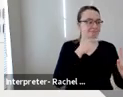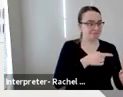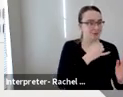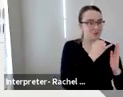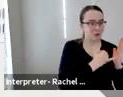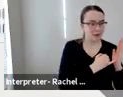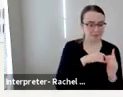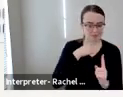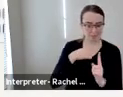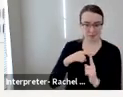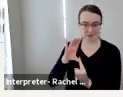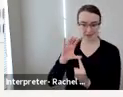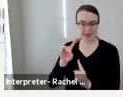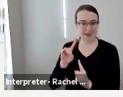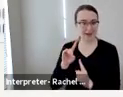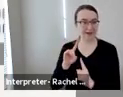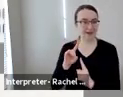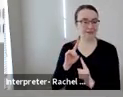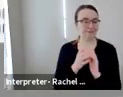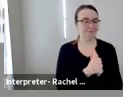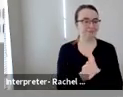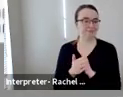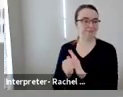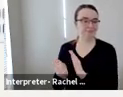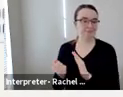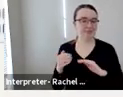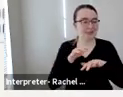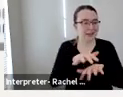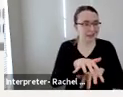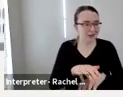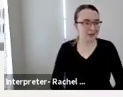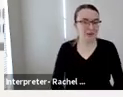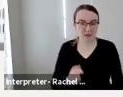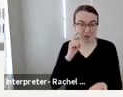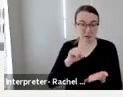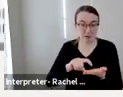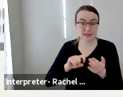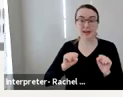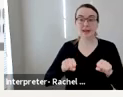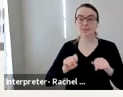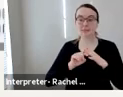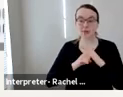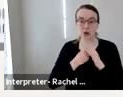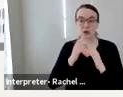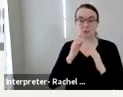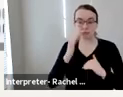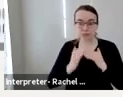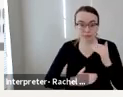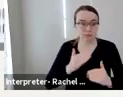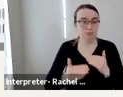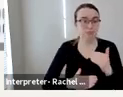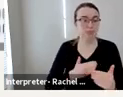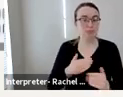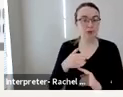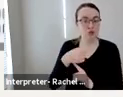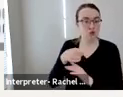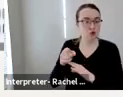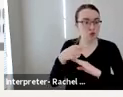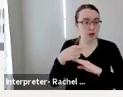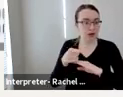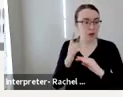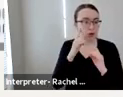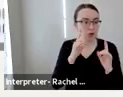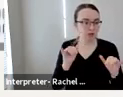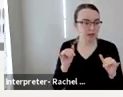ability. Right? And you can see how I've been able to start that intent for that turret. Does that make